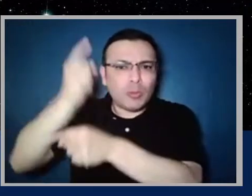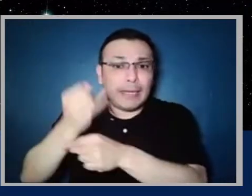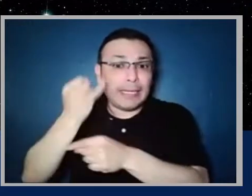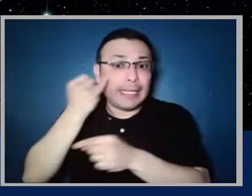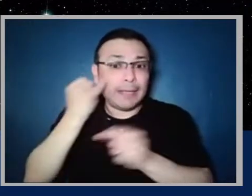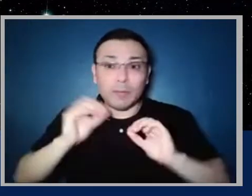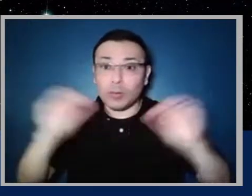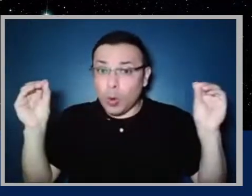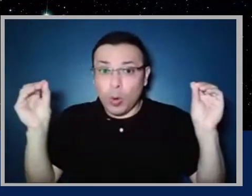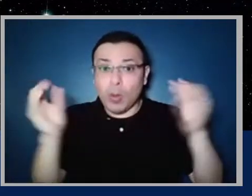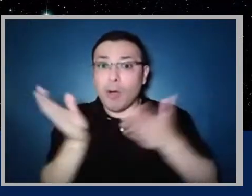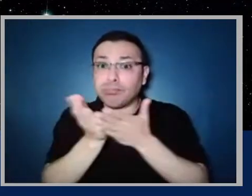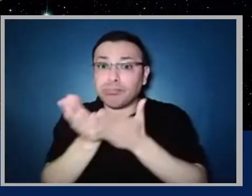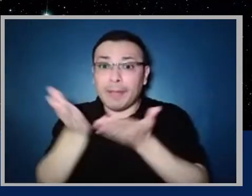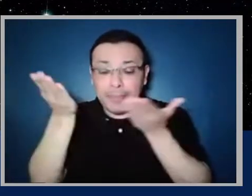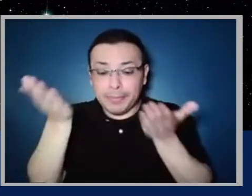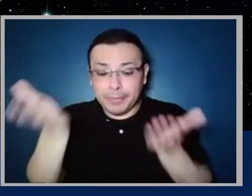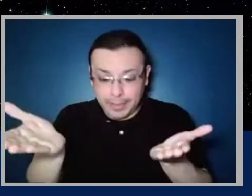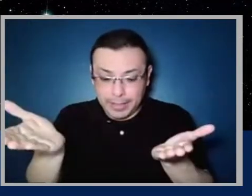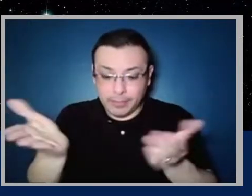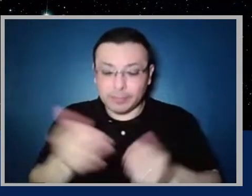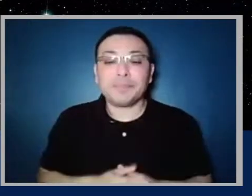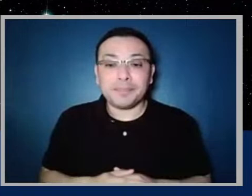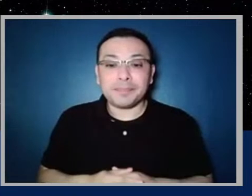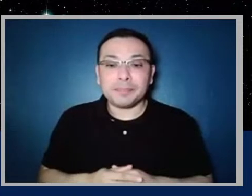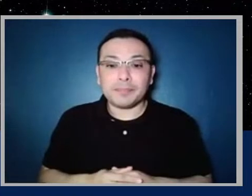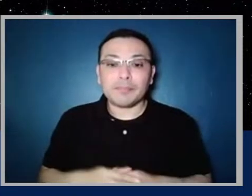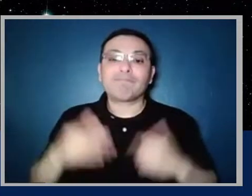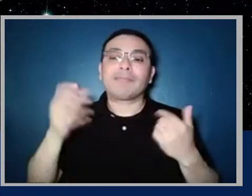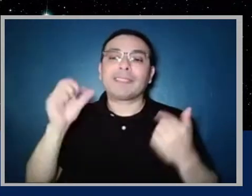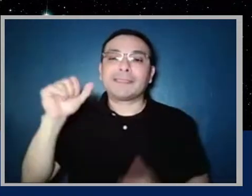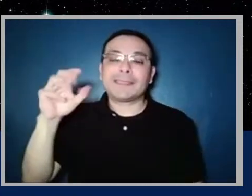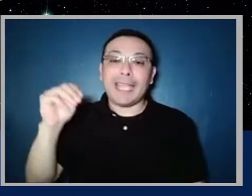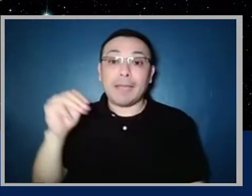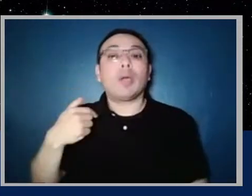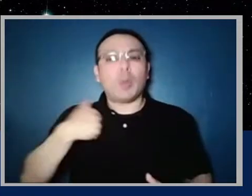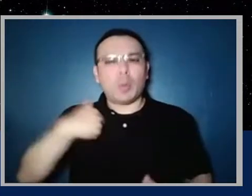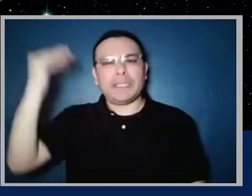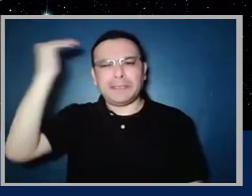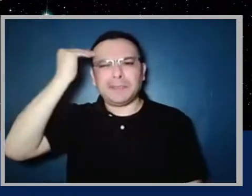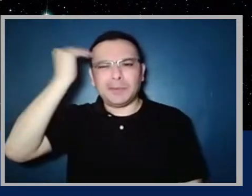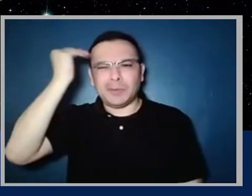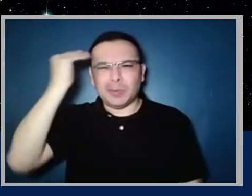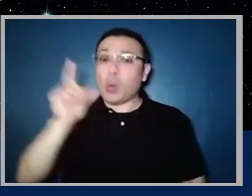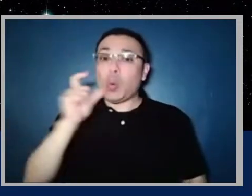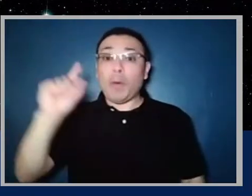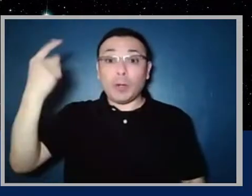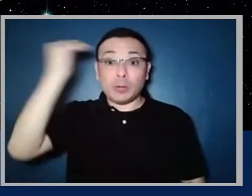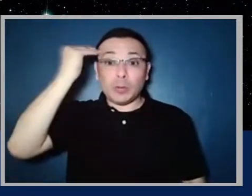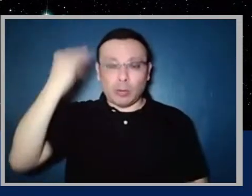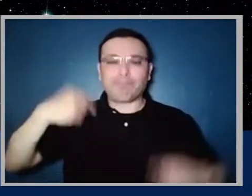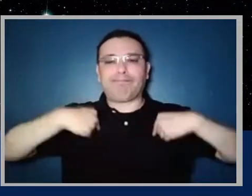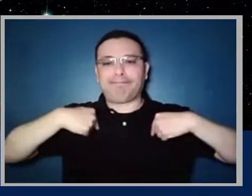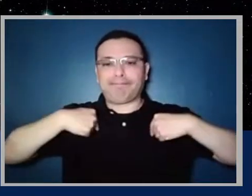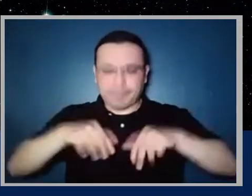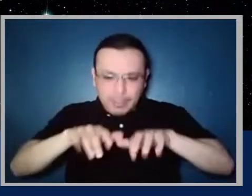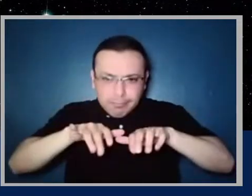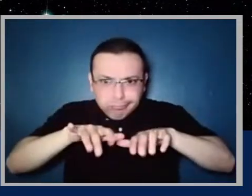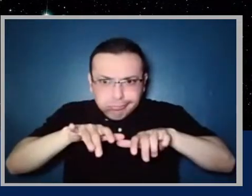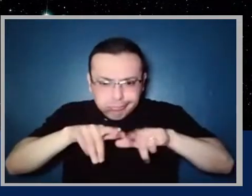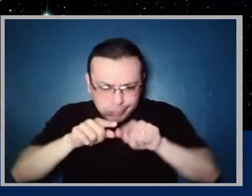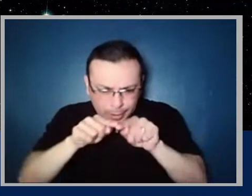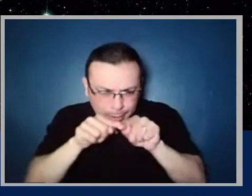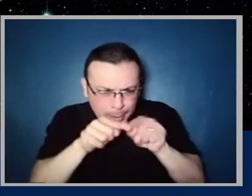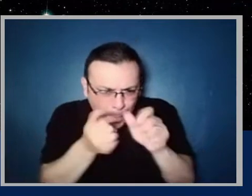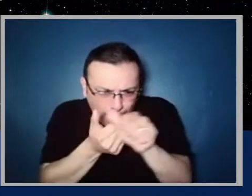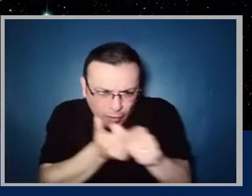So as soon as something happens, we would know about it because we're tracking this capsule super closely the whole time it's in launch. So we would hear about something